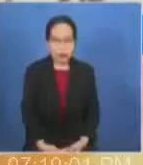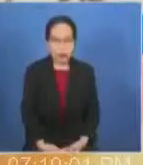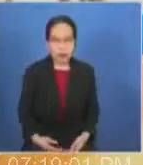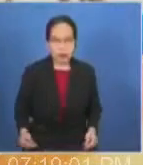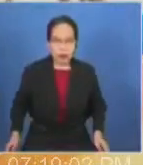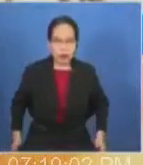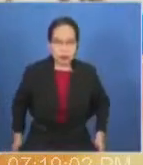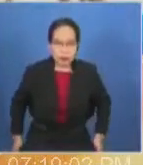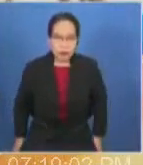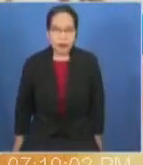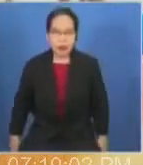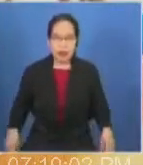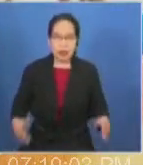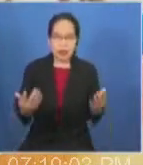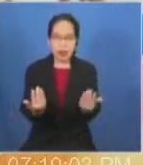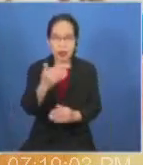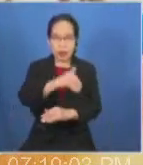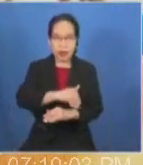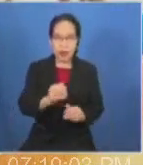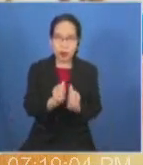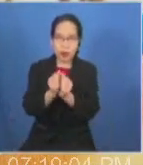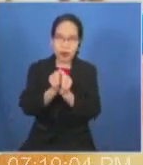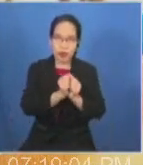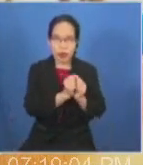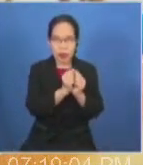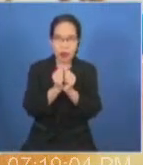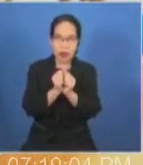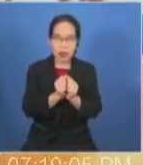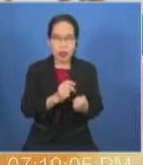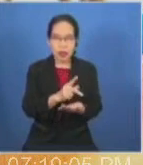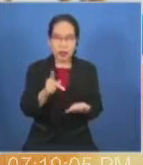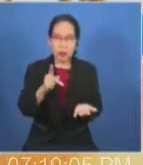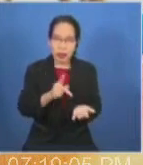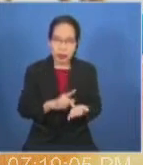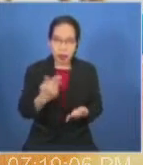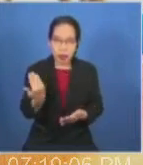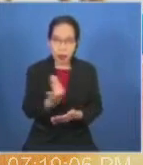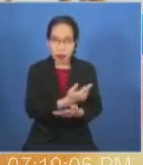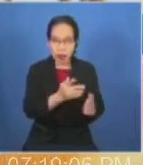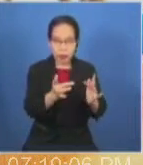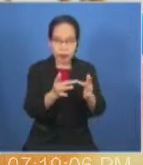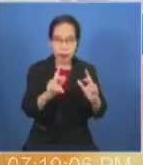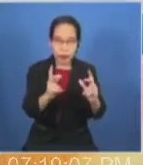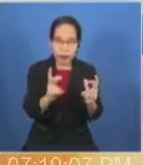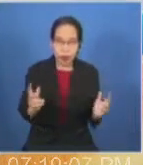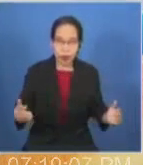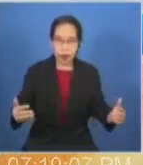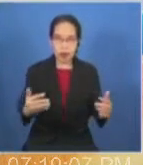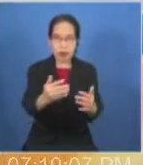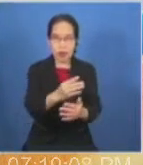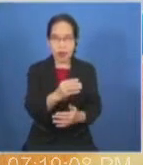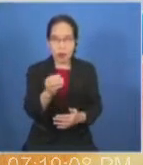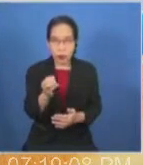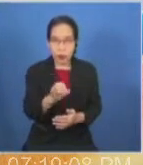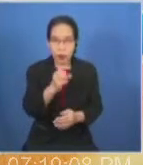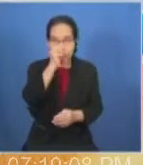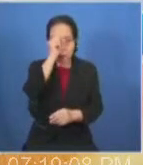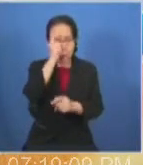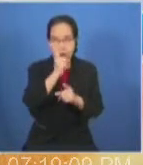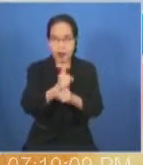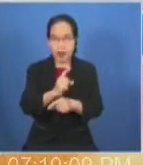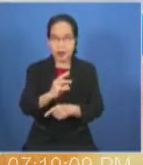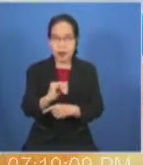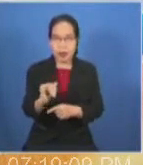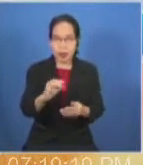At ngayong gabi po ay makakasama natin. And this evening, joining us as part of our virtual audience are some of